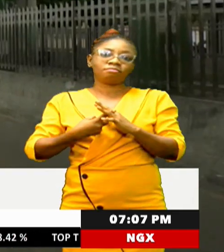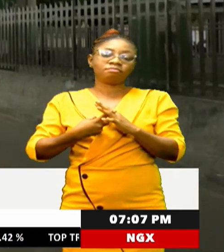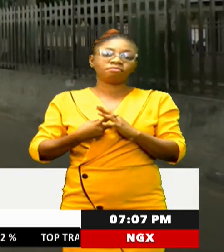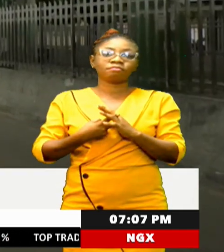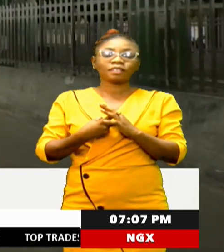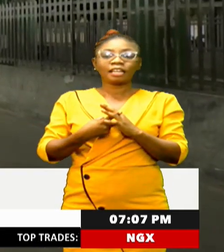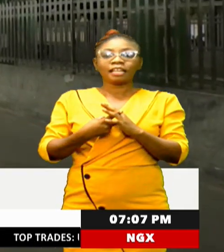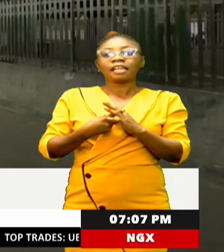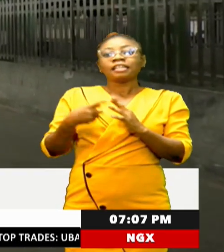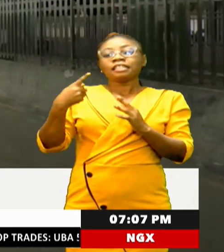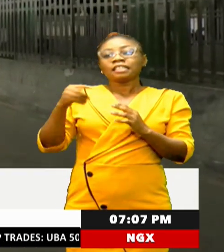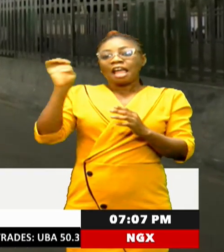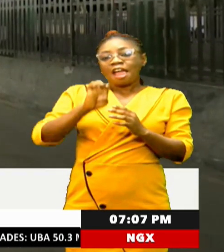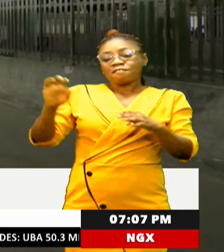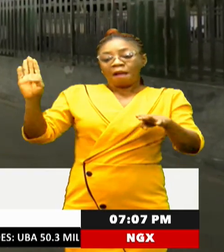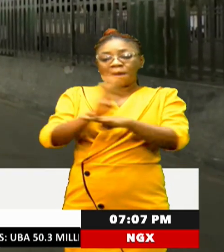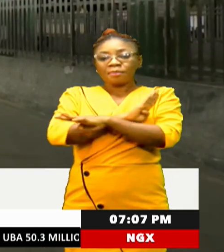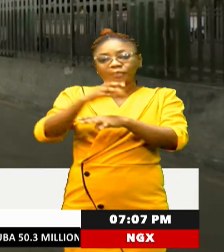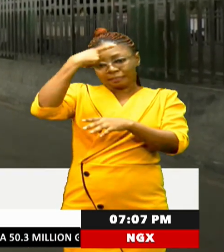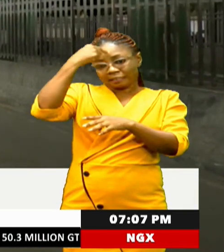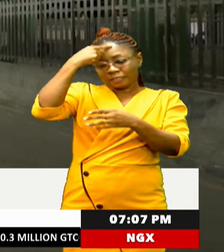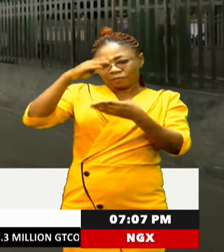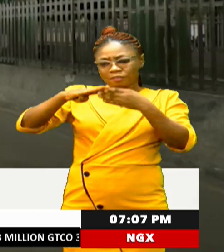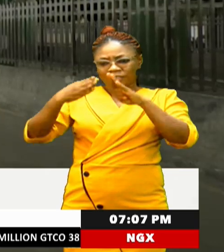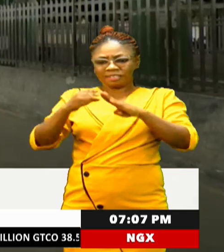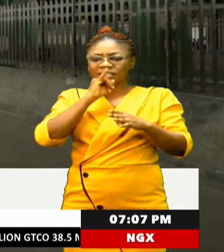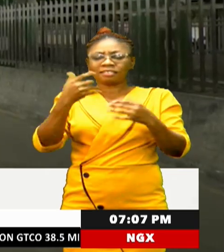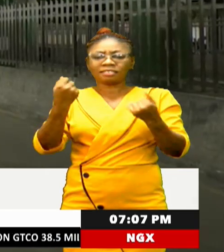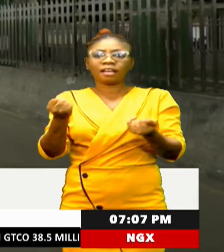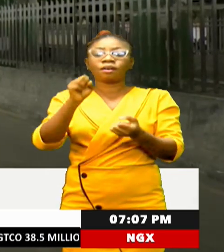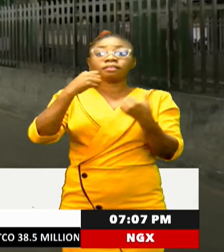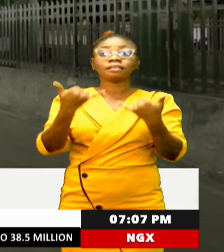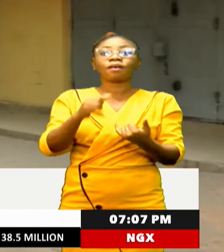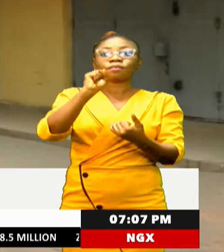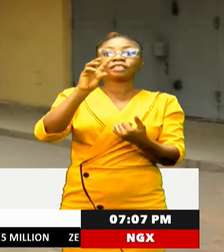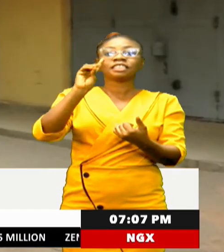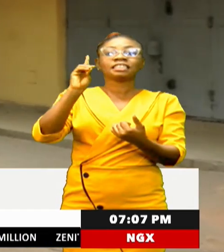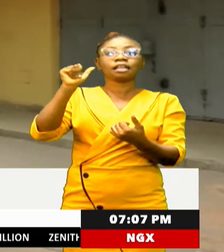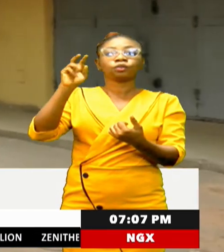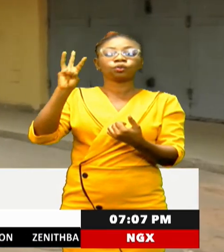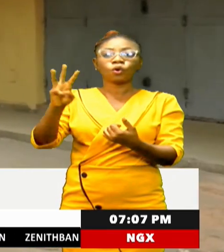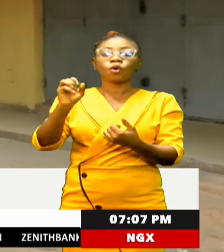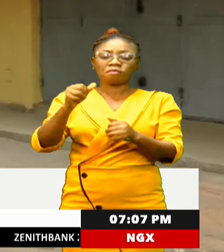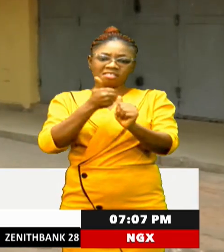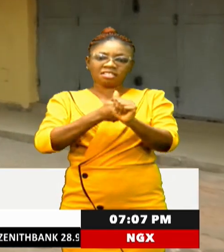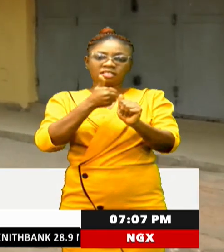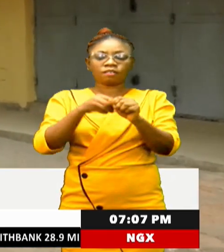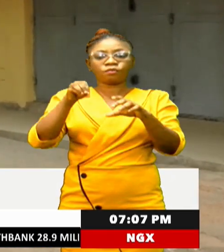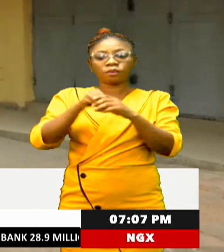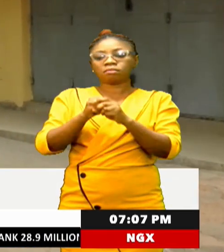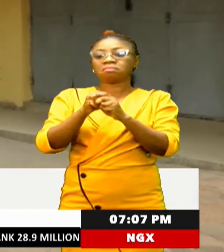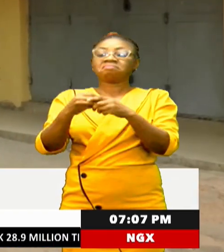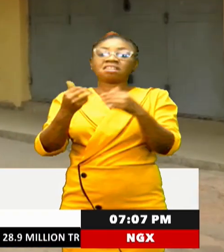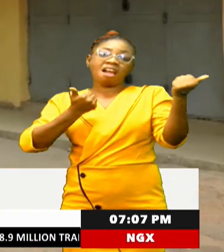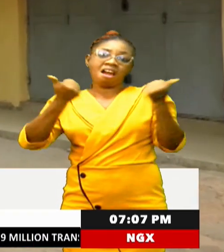The ever-busy Kano city is now a shadow of itself on account of absence of heavy vehicular movement and